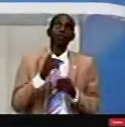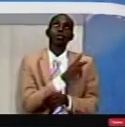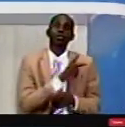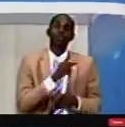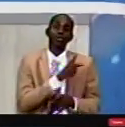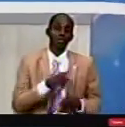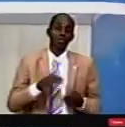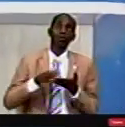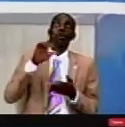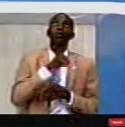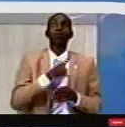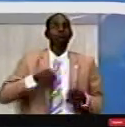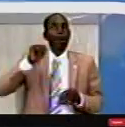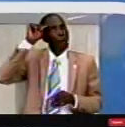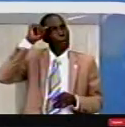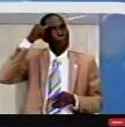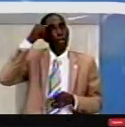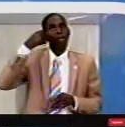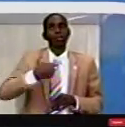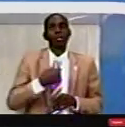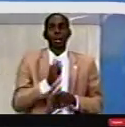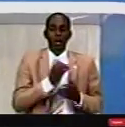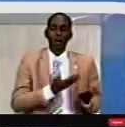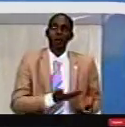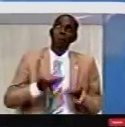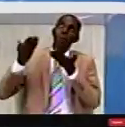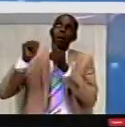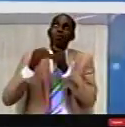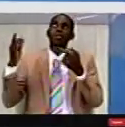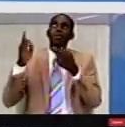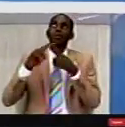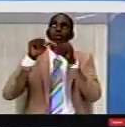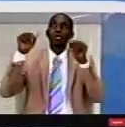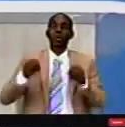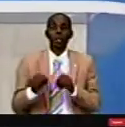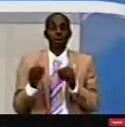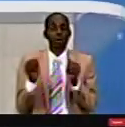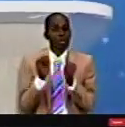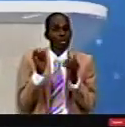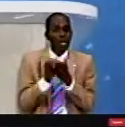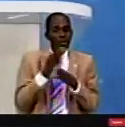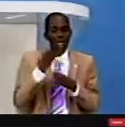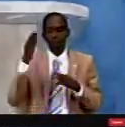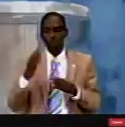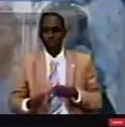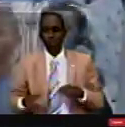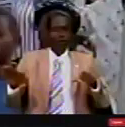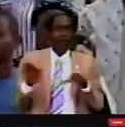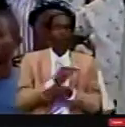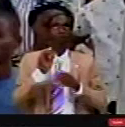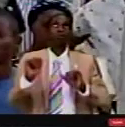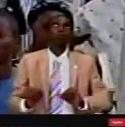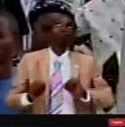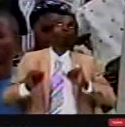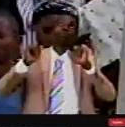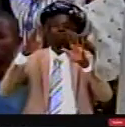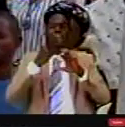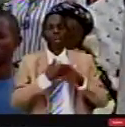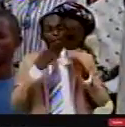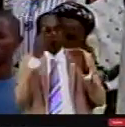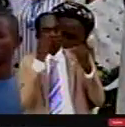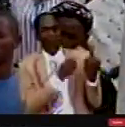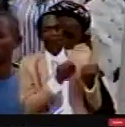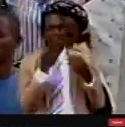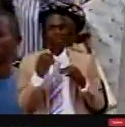in on the Altar and with that total complete entire consecration our faith the faith that will not be